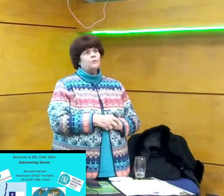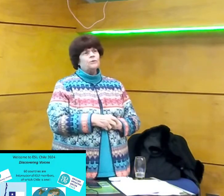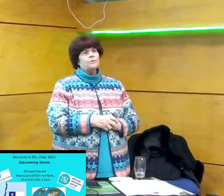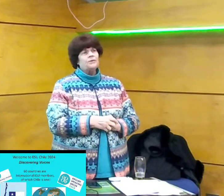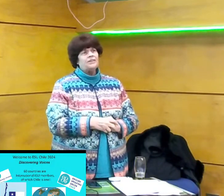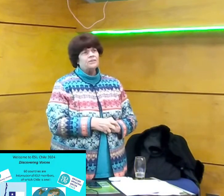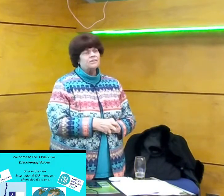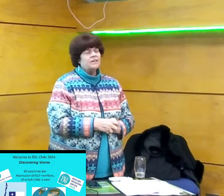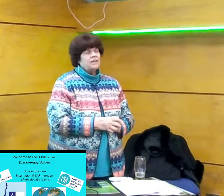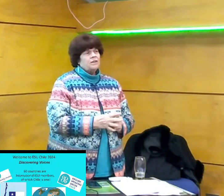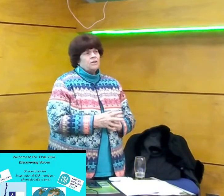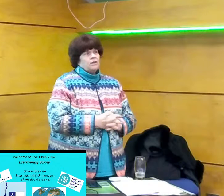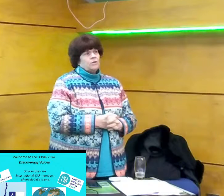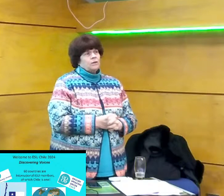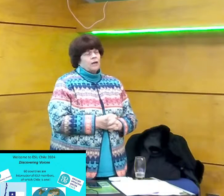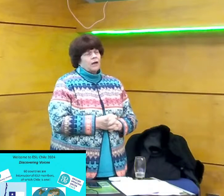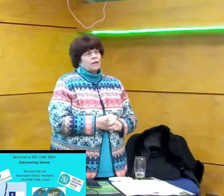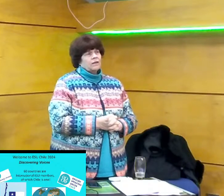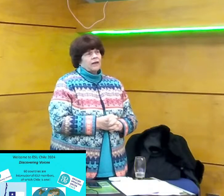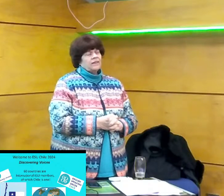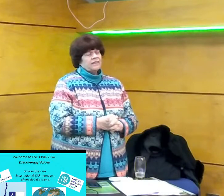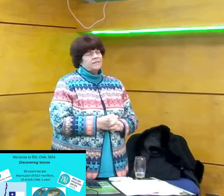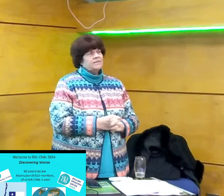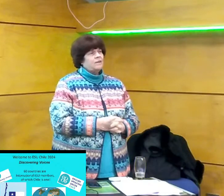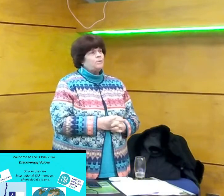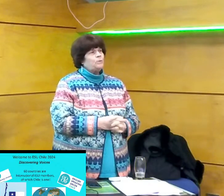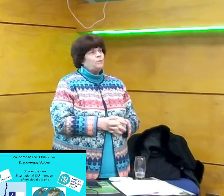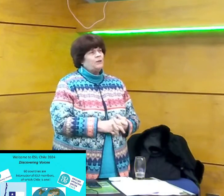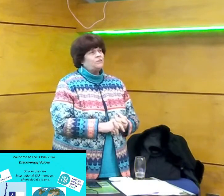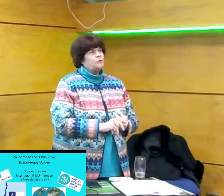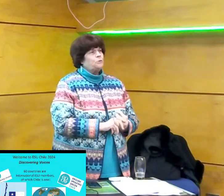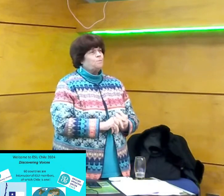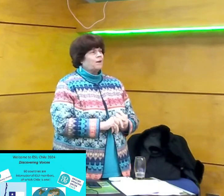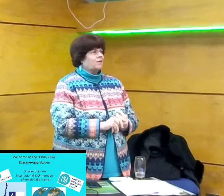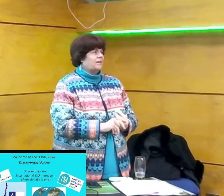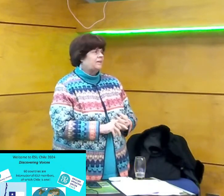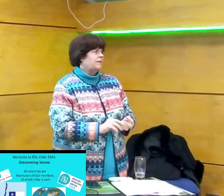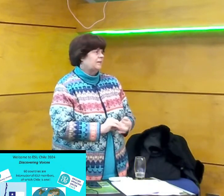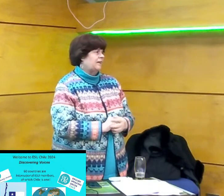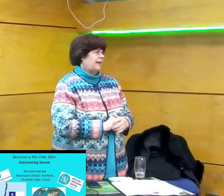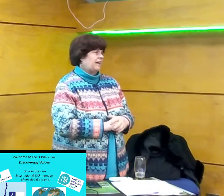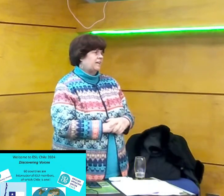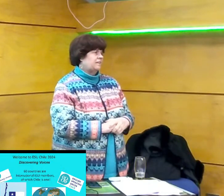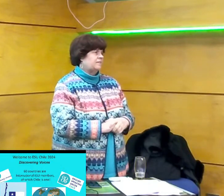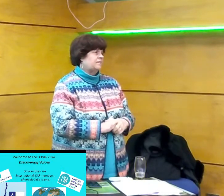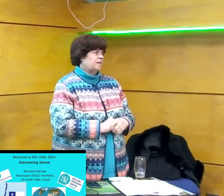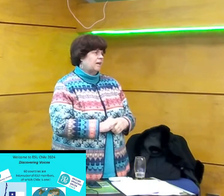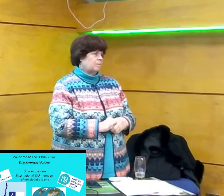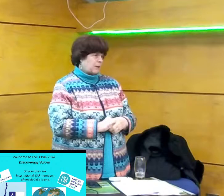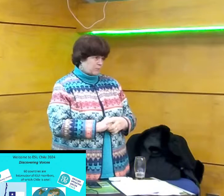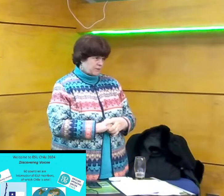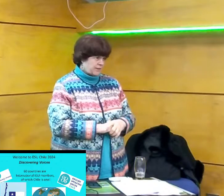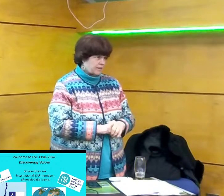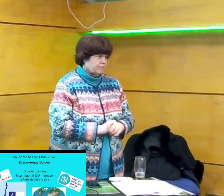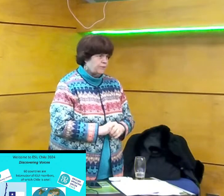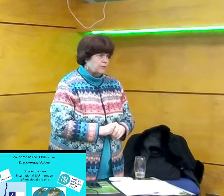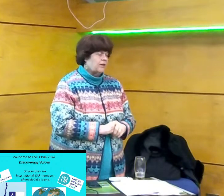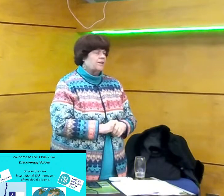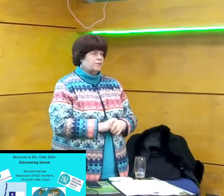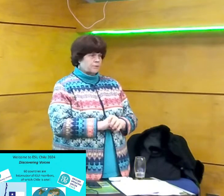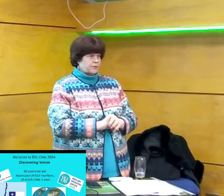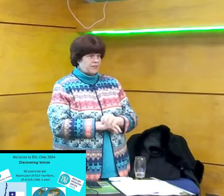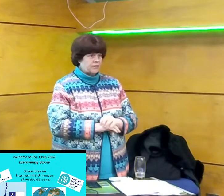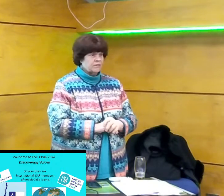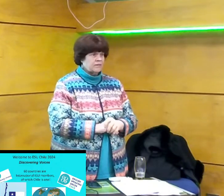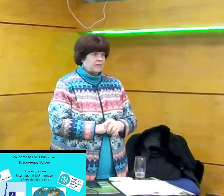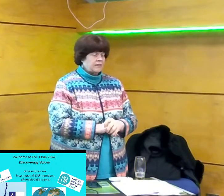Islands for 3 years. Our next assignment, we went to Bahrain, and I was there for